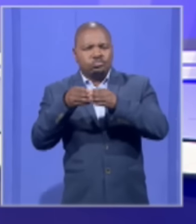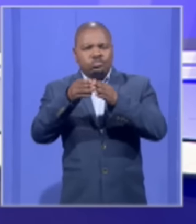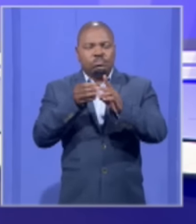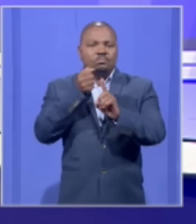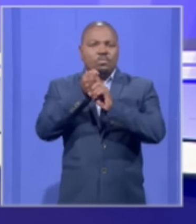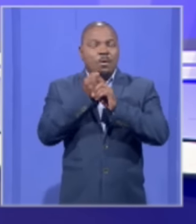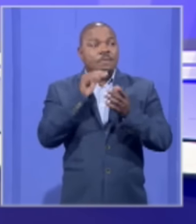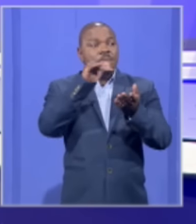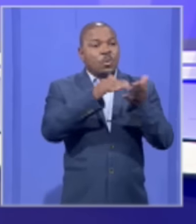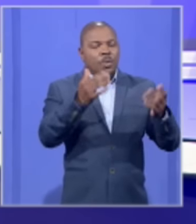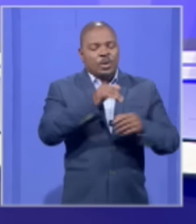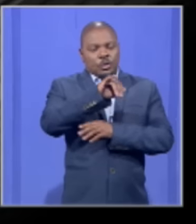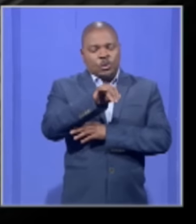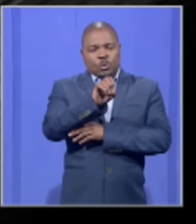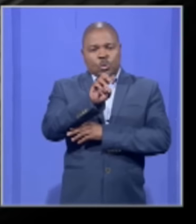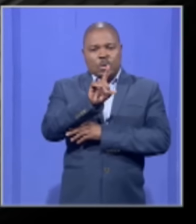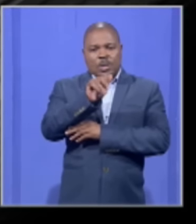Jordan.